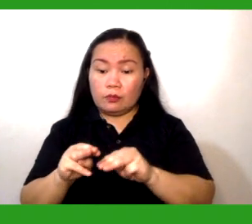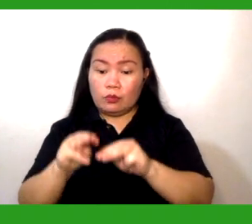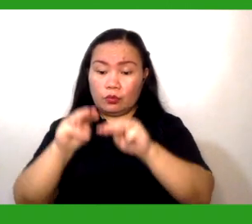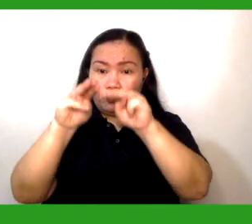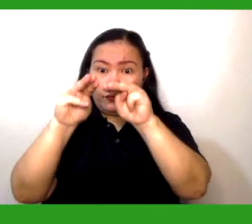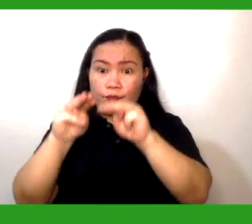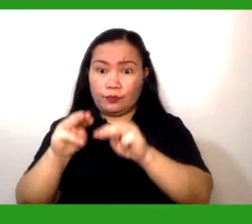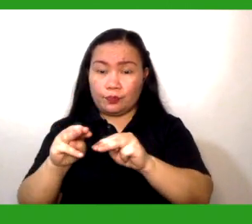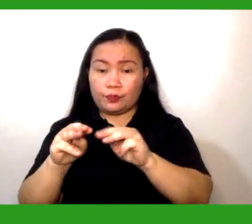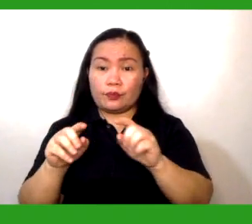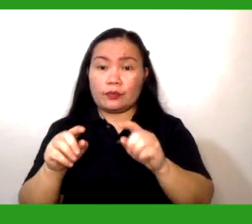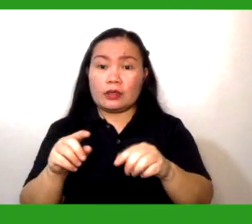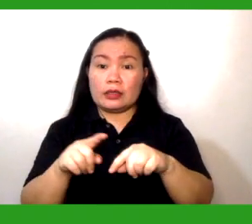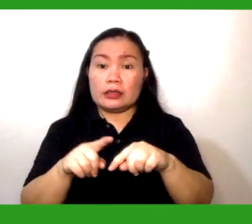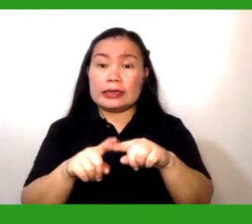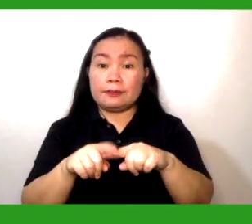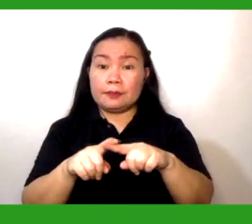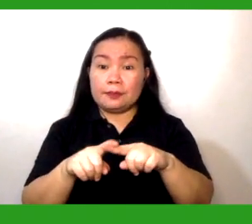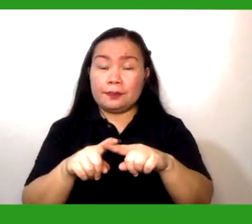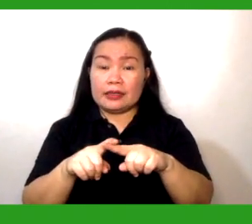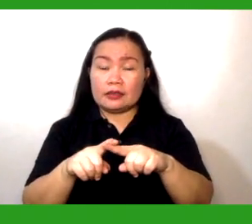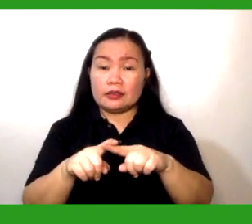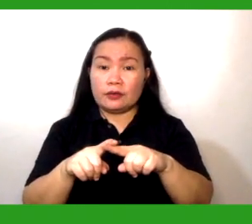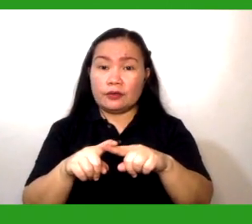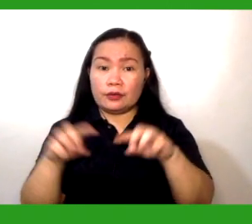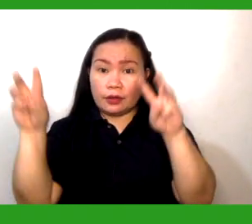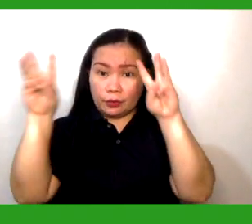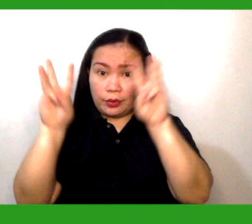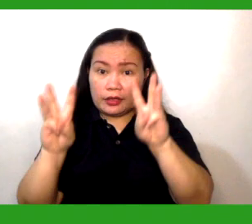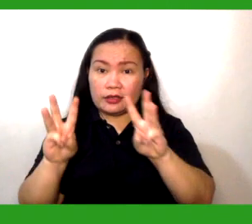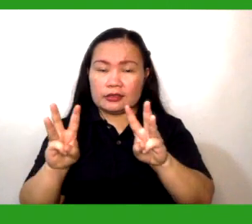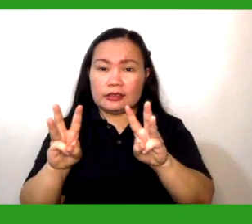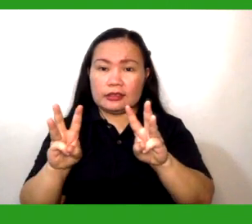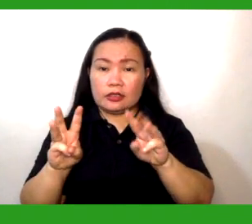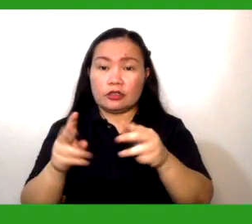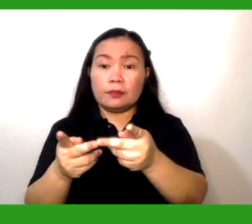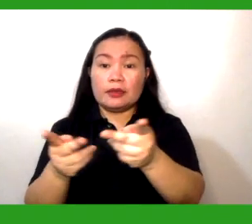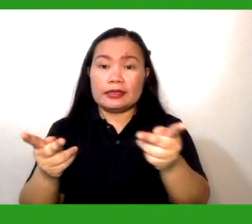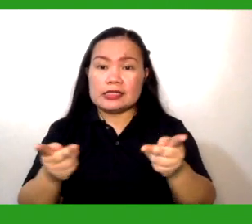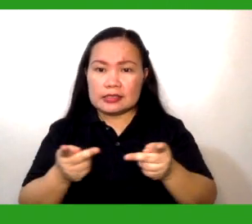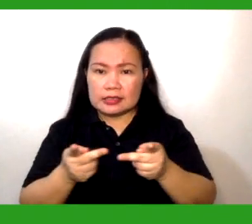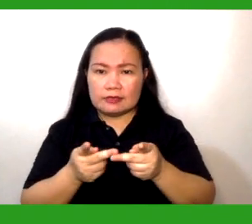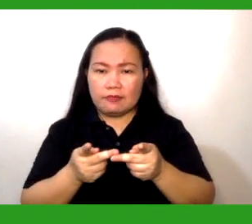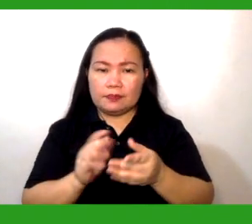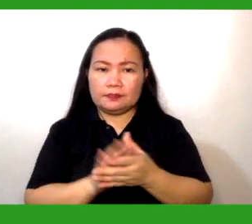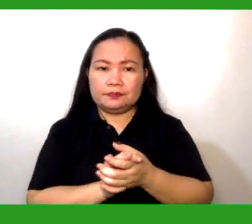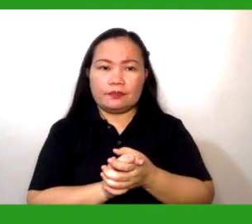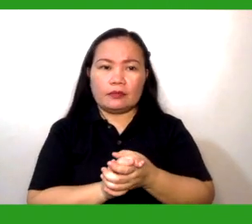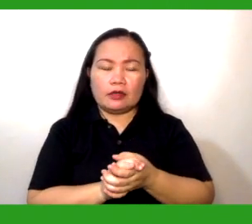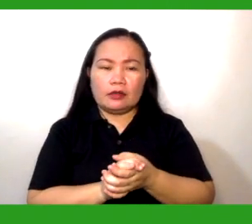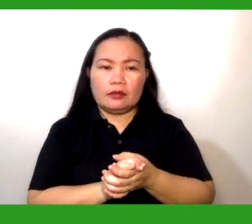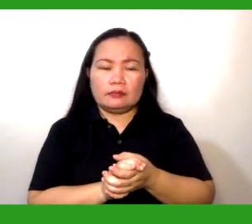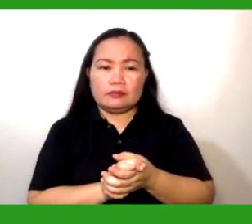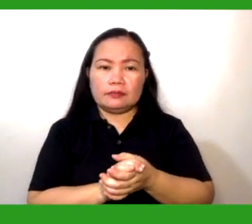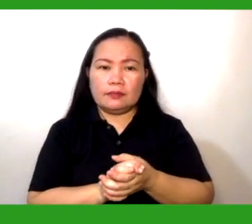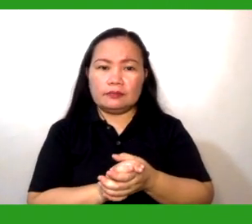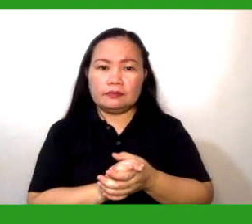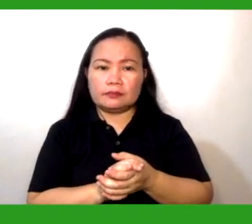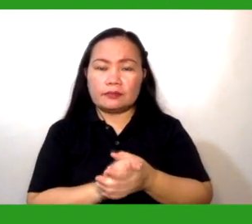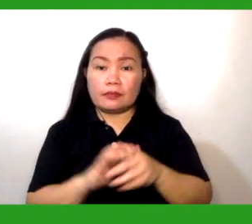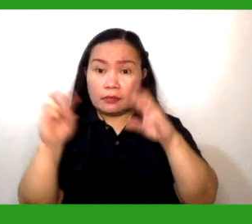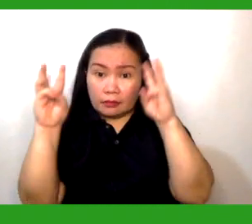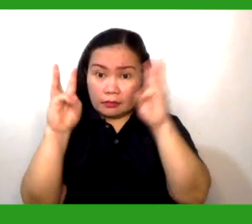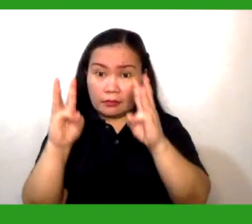temperature natin, yung atmosphere natin sa loob, sa lugar na yon. Okay? So, ito ay